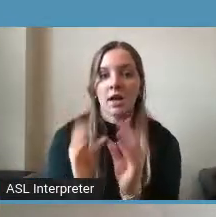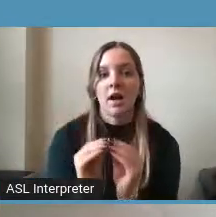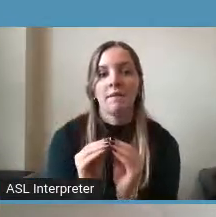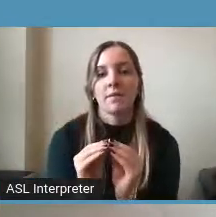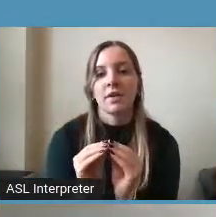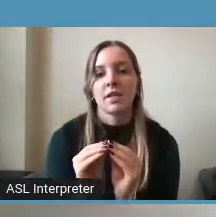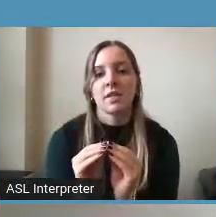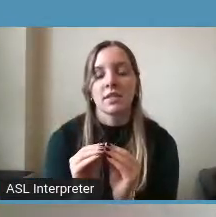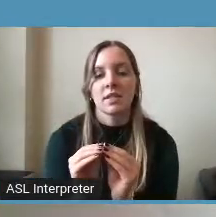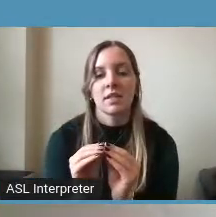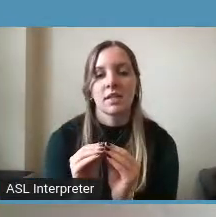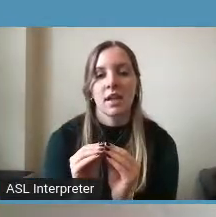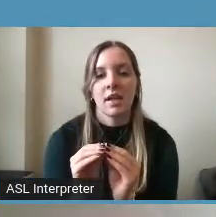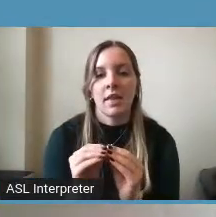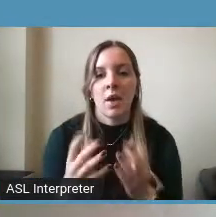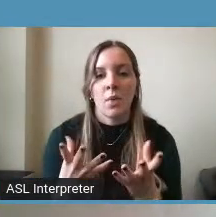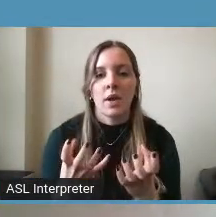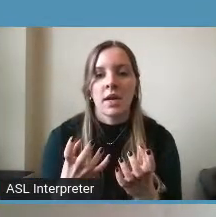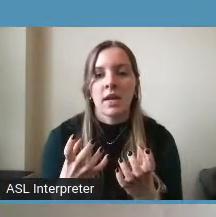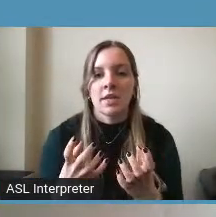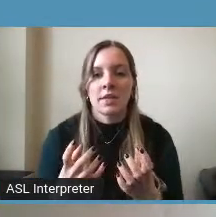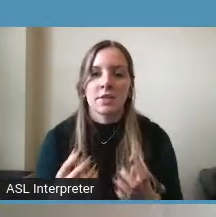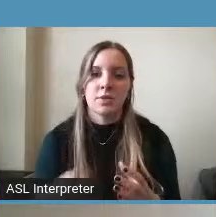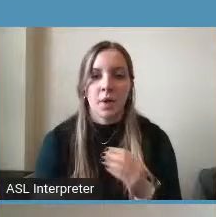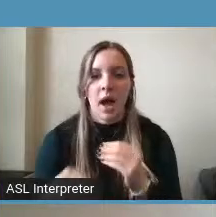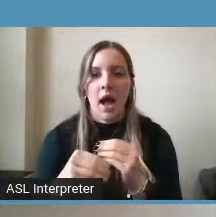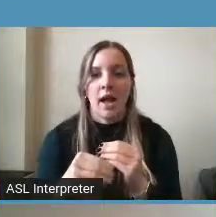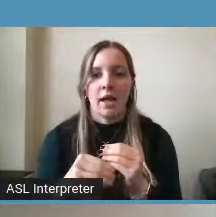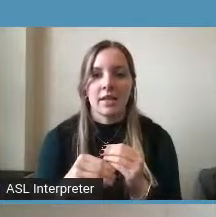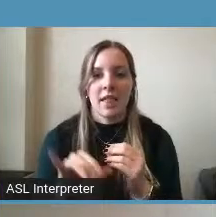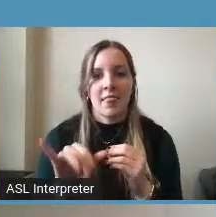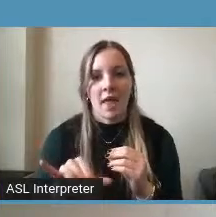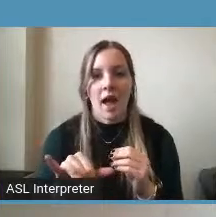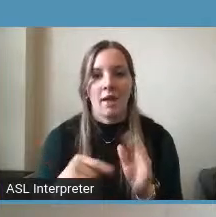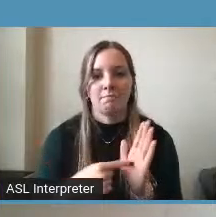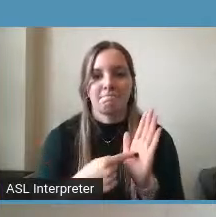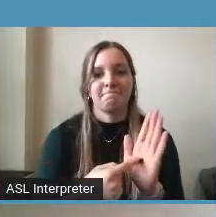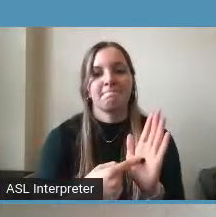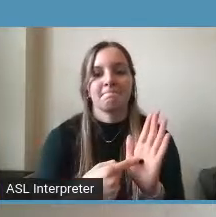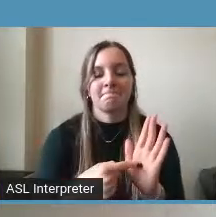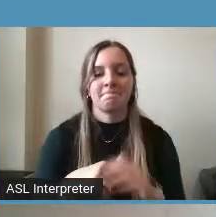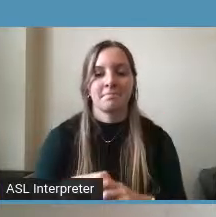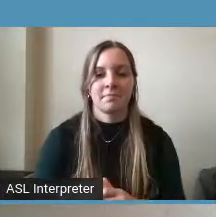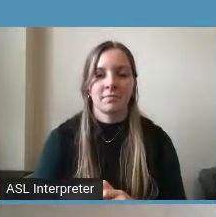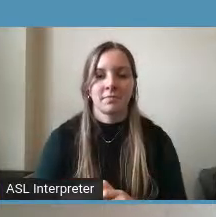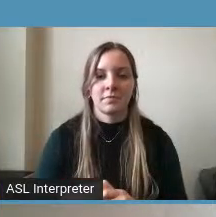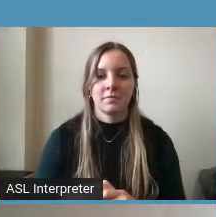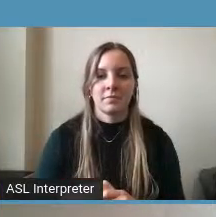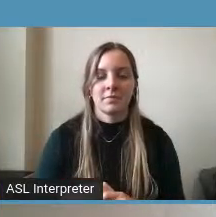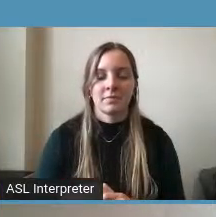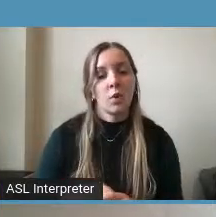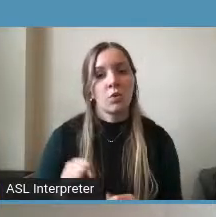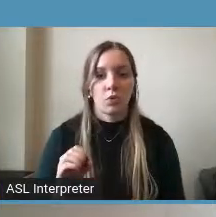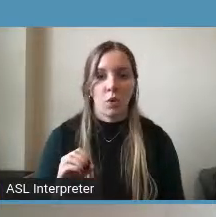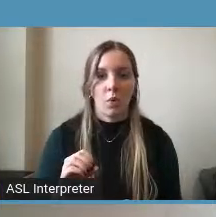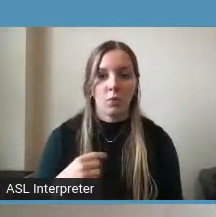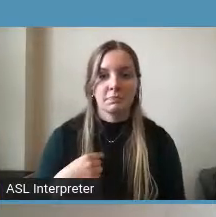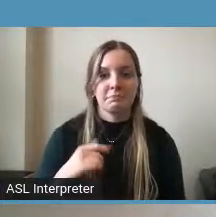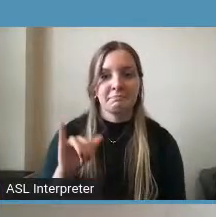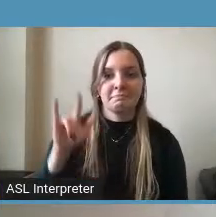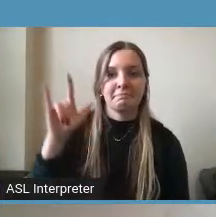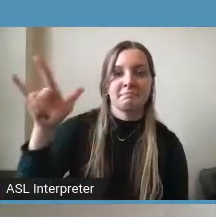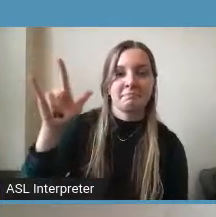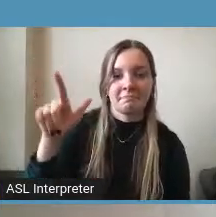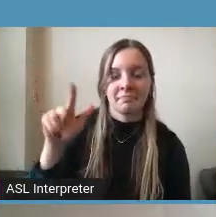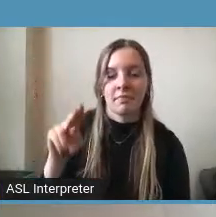that they're doing. It's on display in a museum in The Hague. So we went and we shot it, and we got